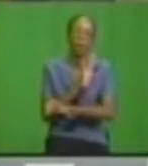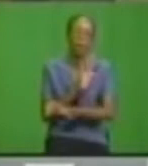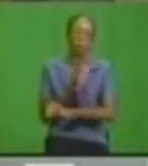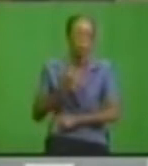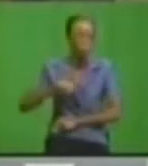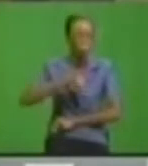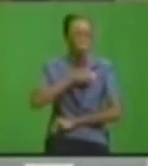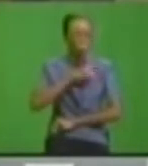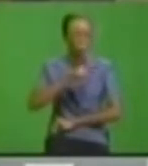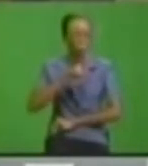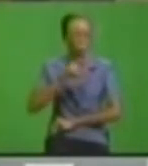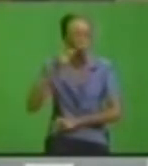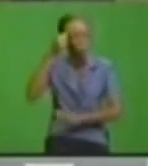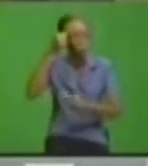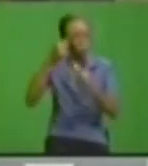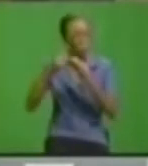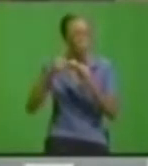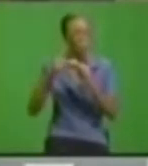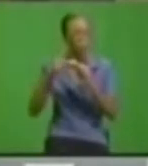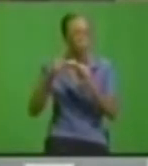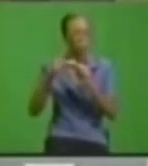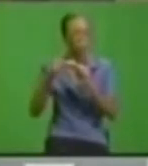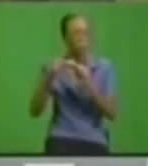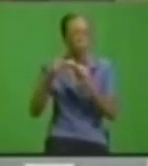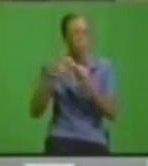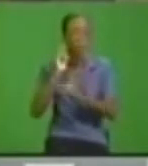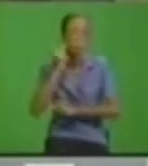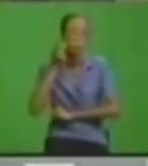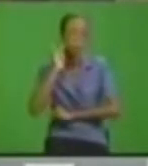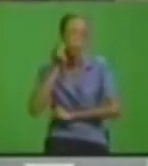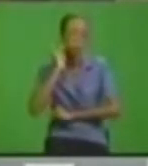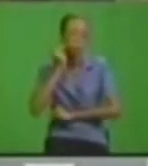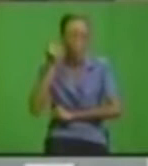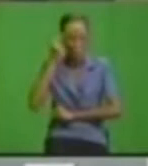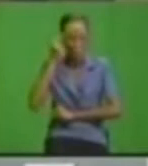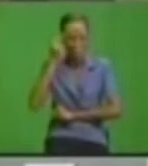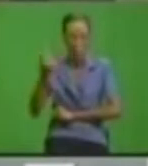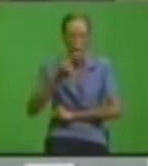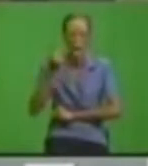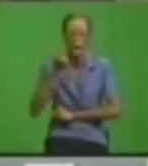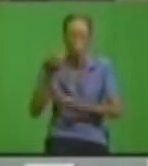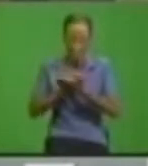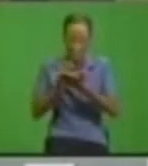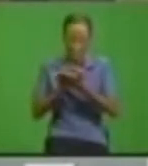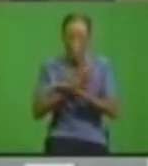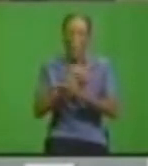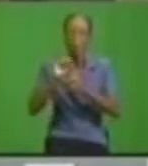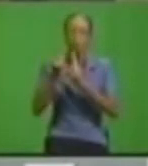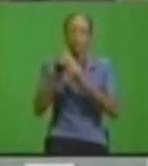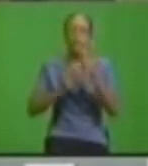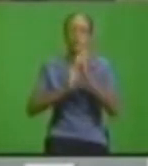We must also be confident in the fact that his reach was not confined to the economic and social